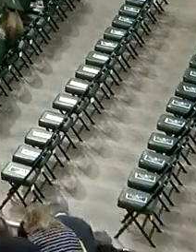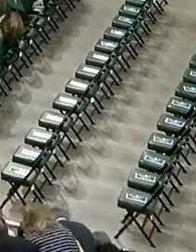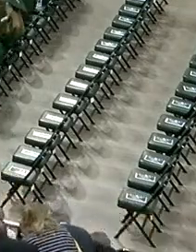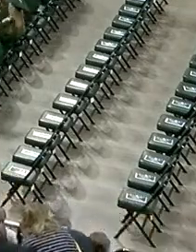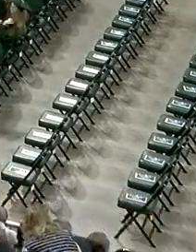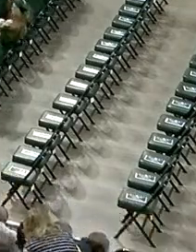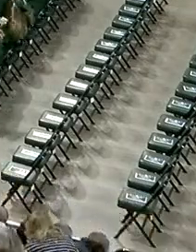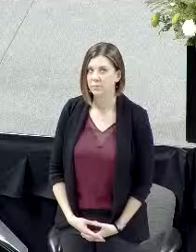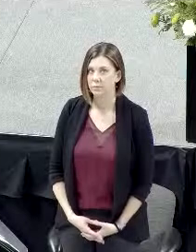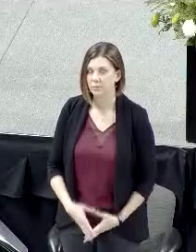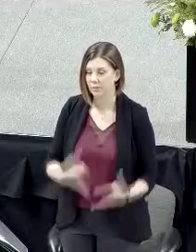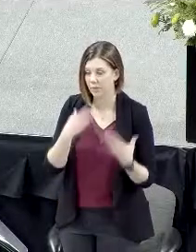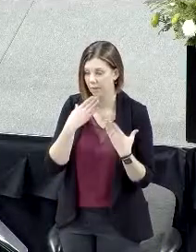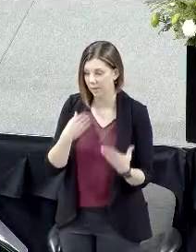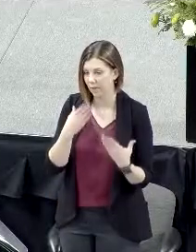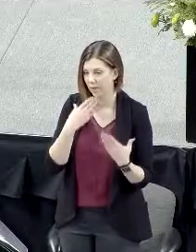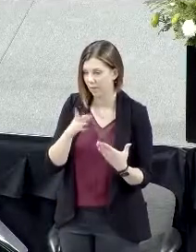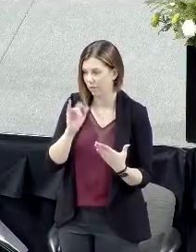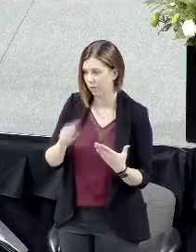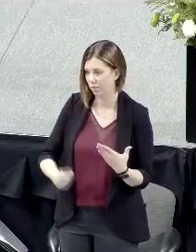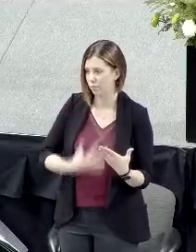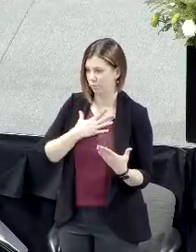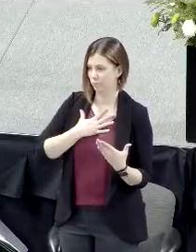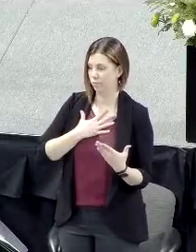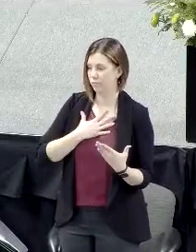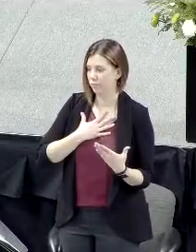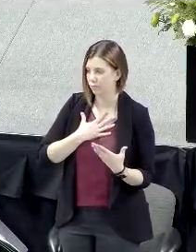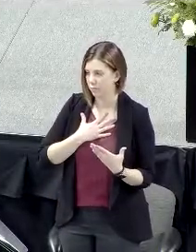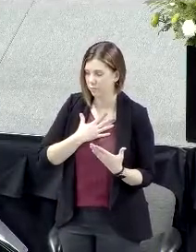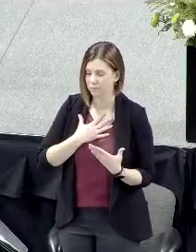Thank you, Tulia, for those beautiful and inspiring words.